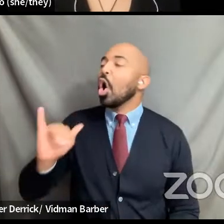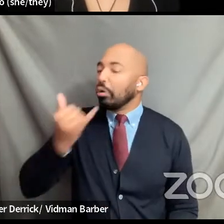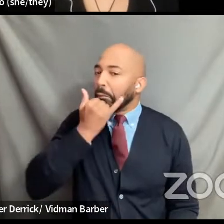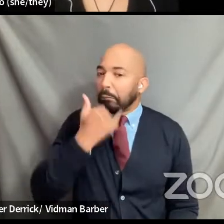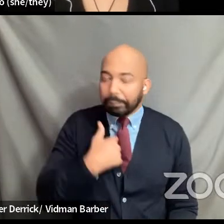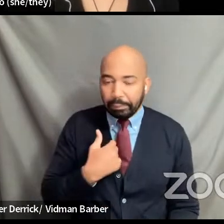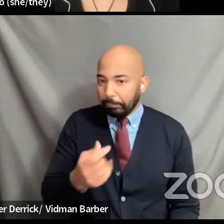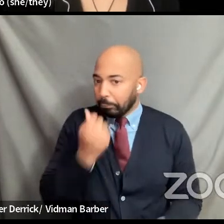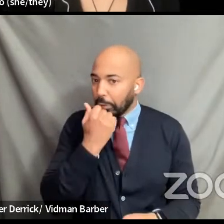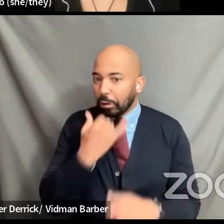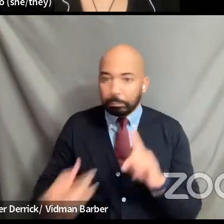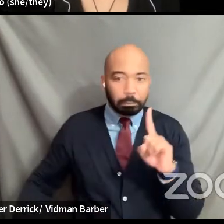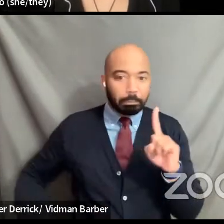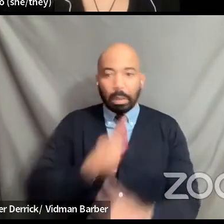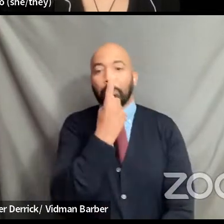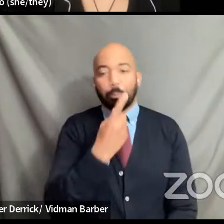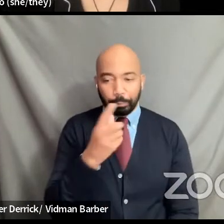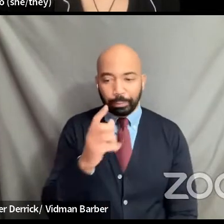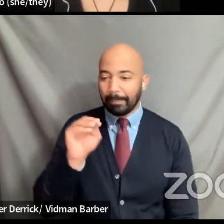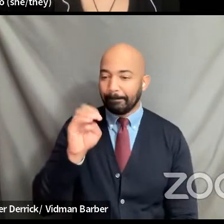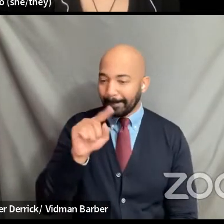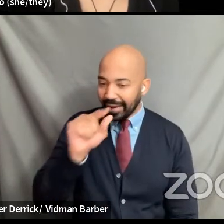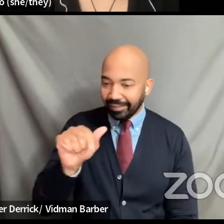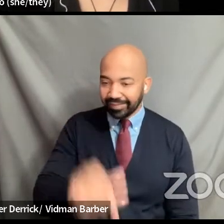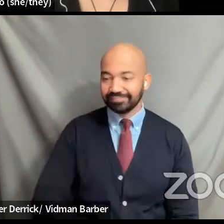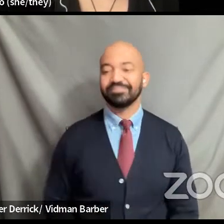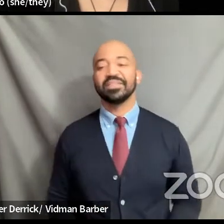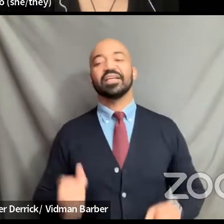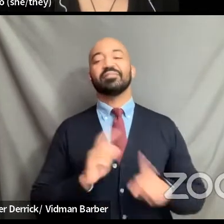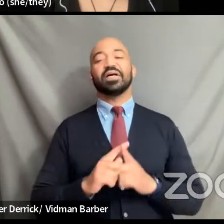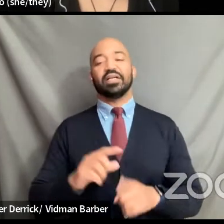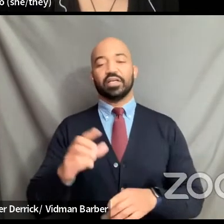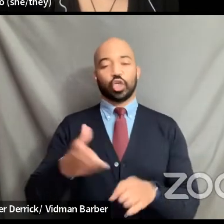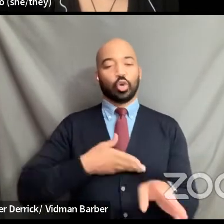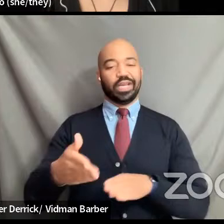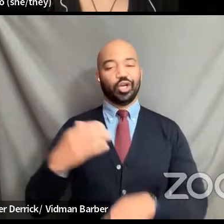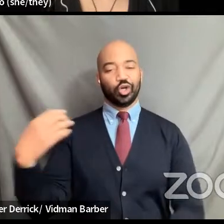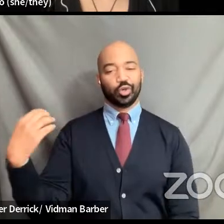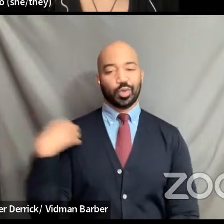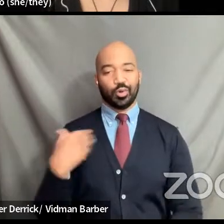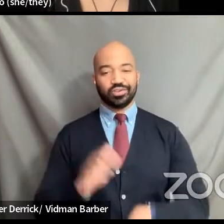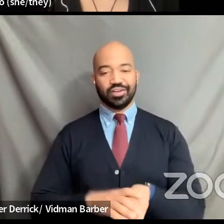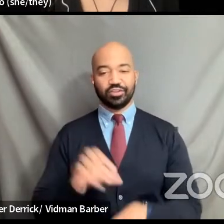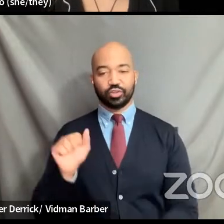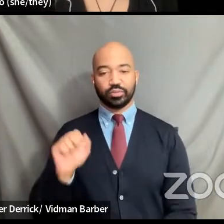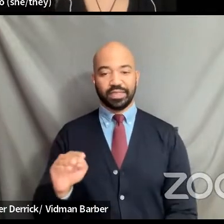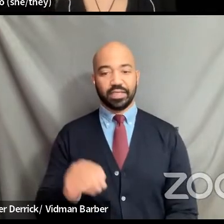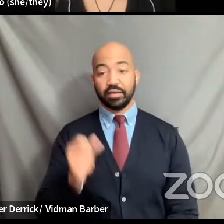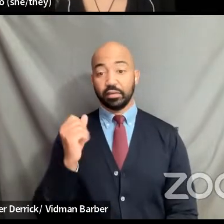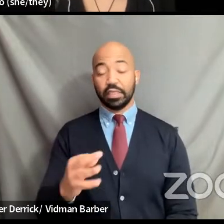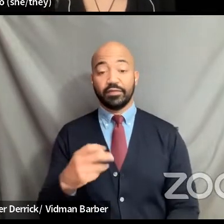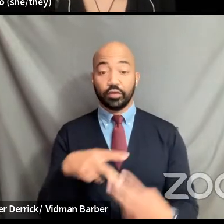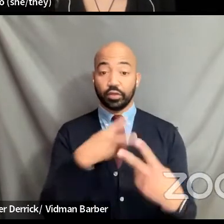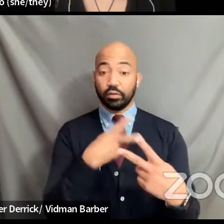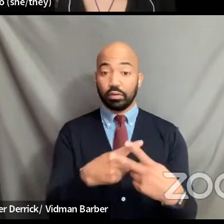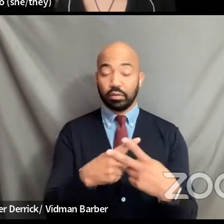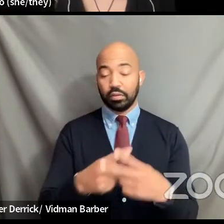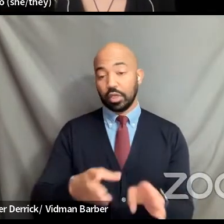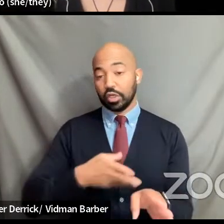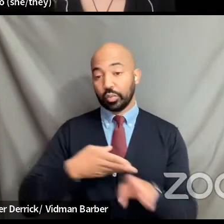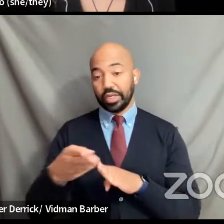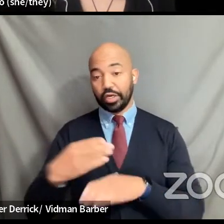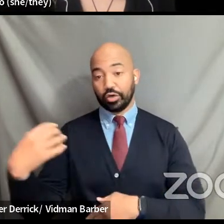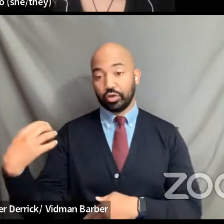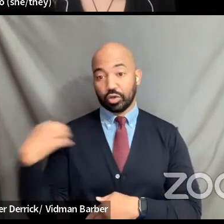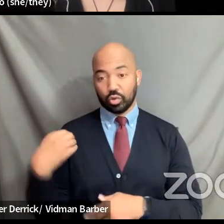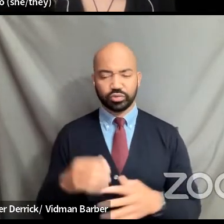Okay. And so definitely look at career coaches on social media. If you just kind of type in hashtag career coaches,